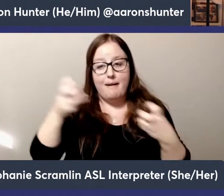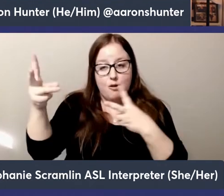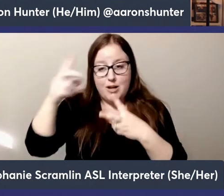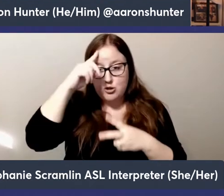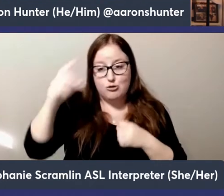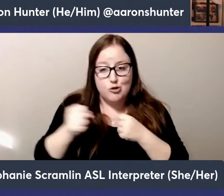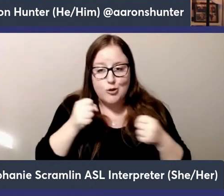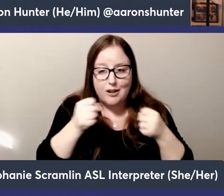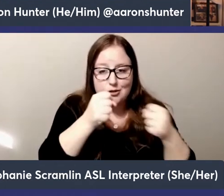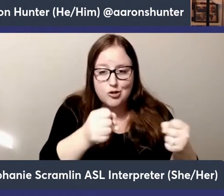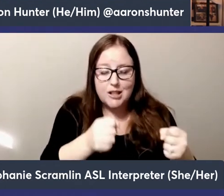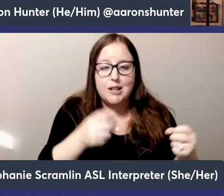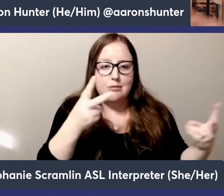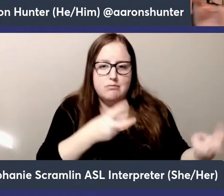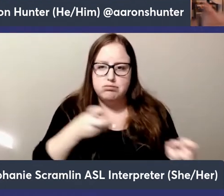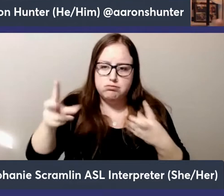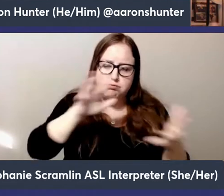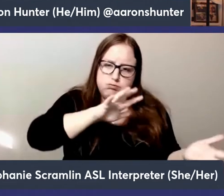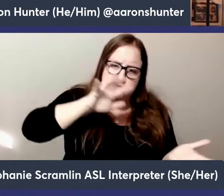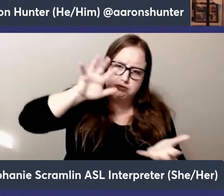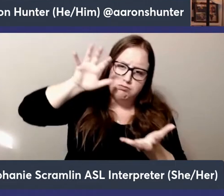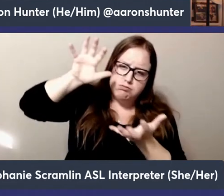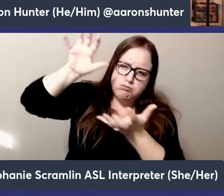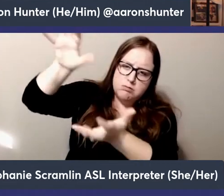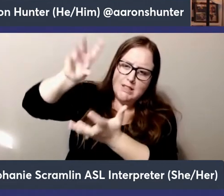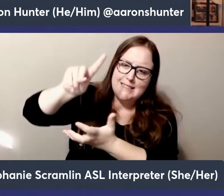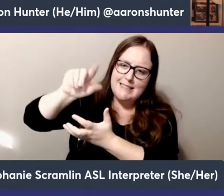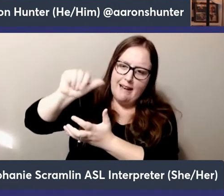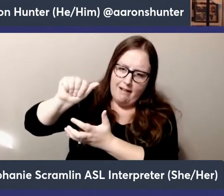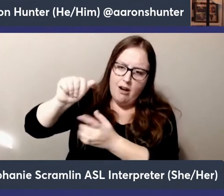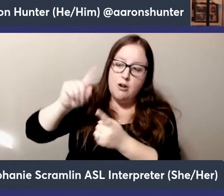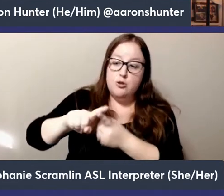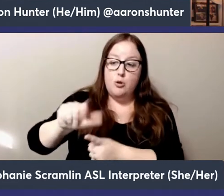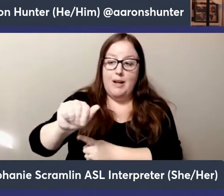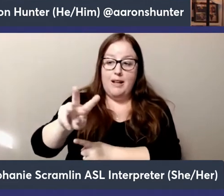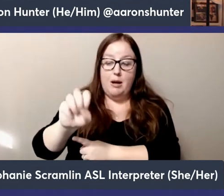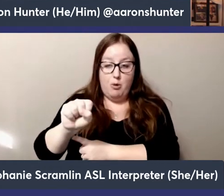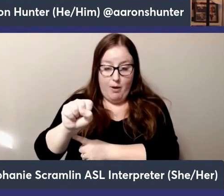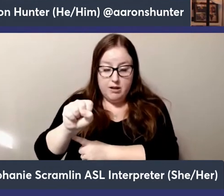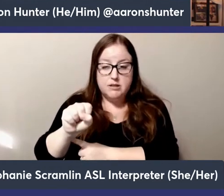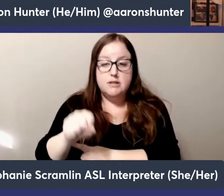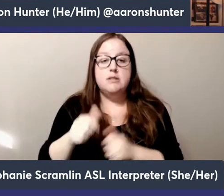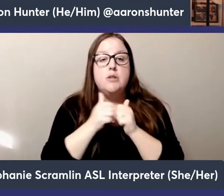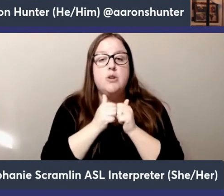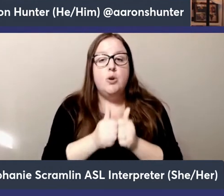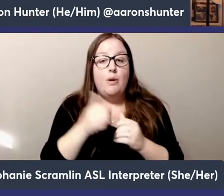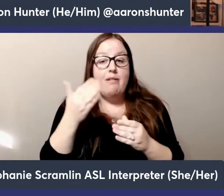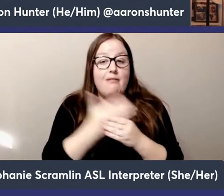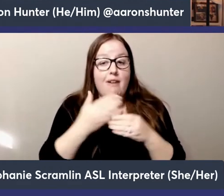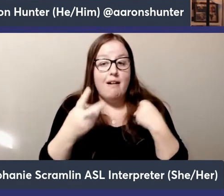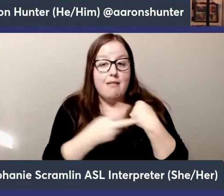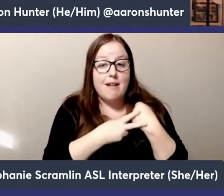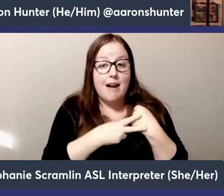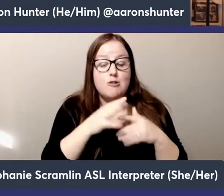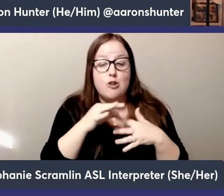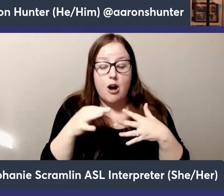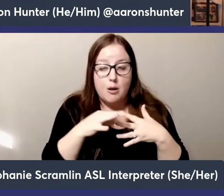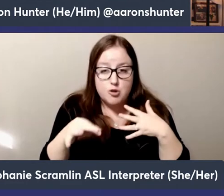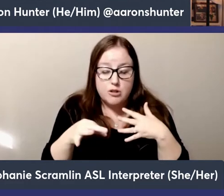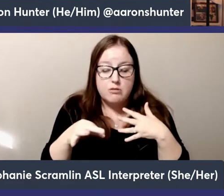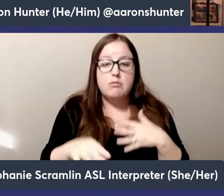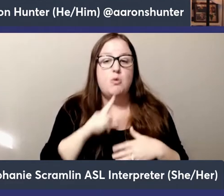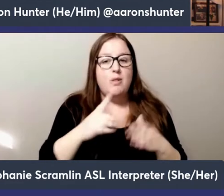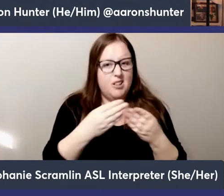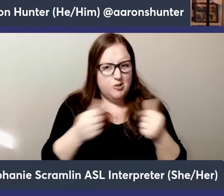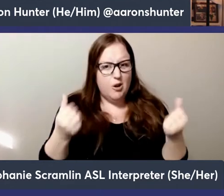and migrating massive amounts of data and getting it into AWS with the file cache option, it's solving a lot of the problems,